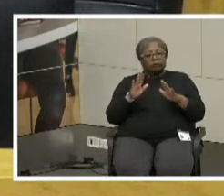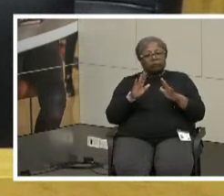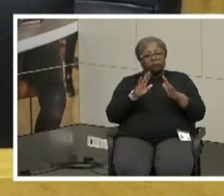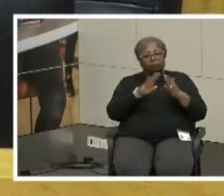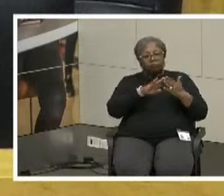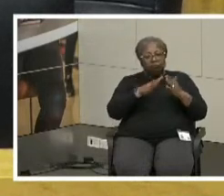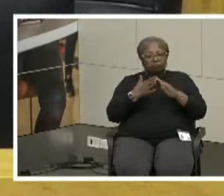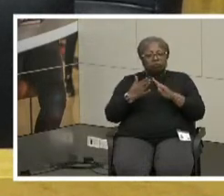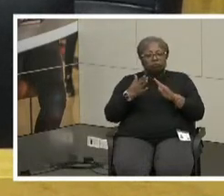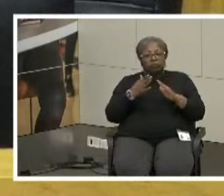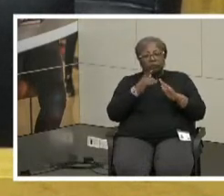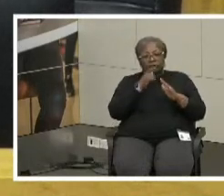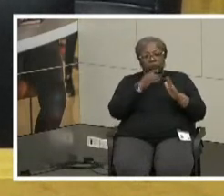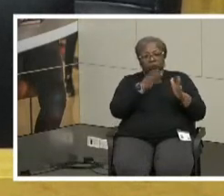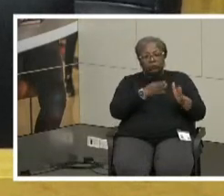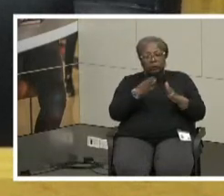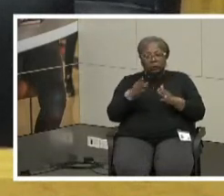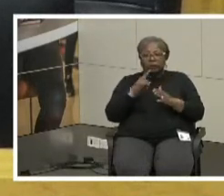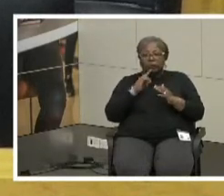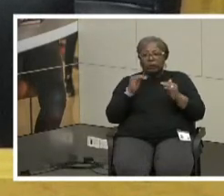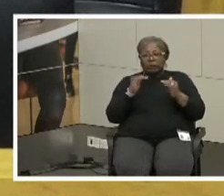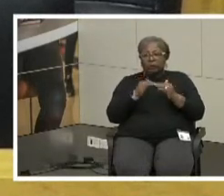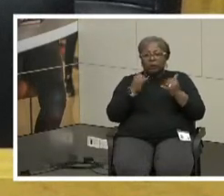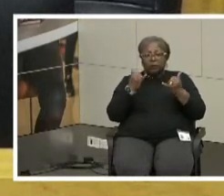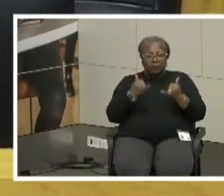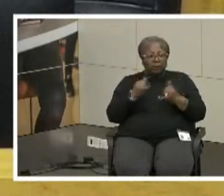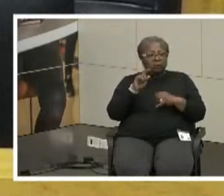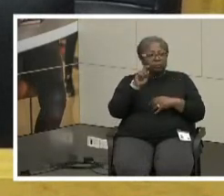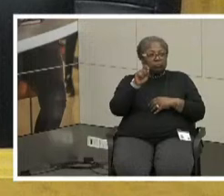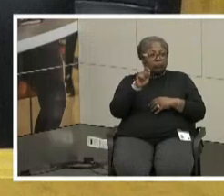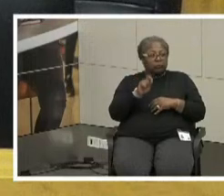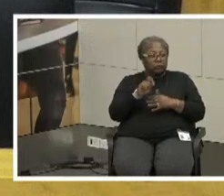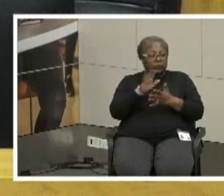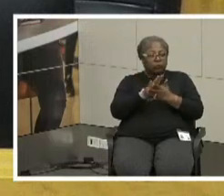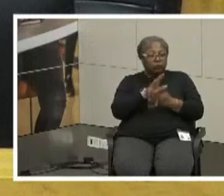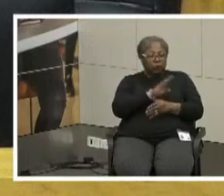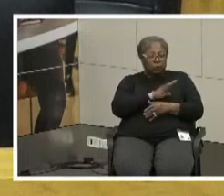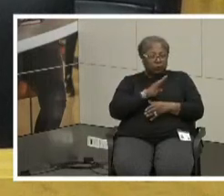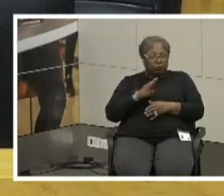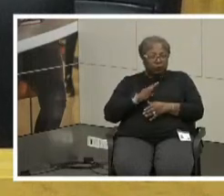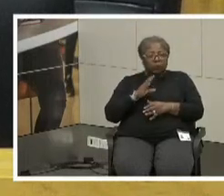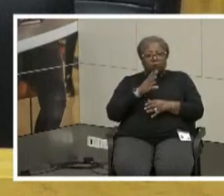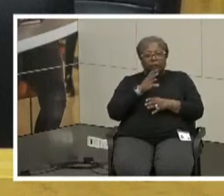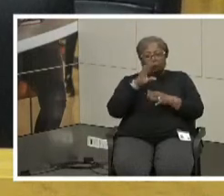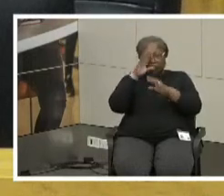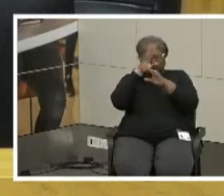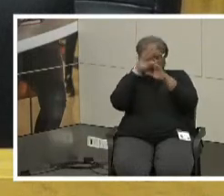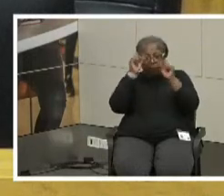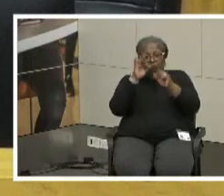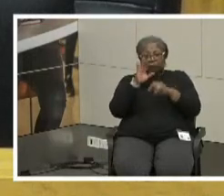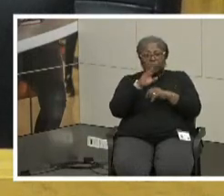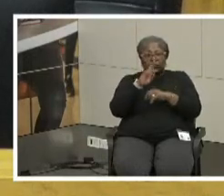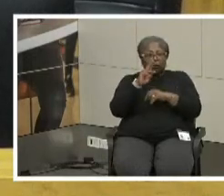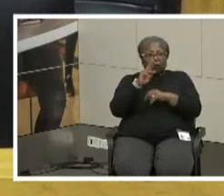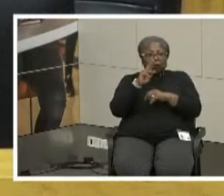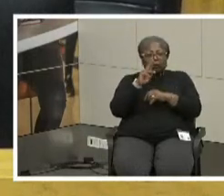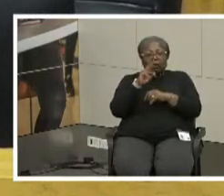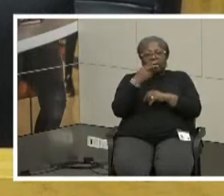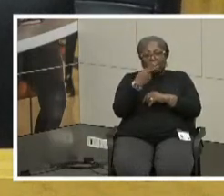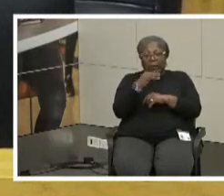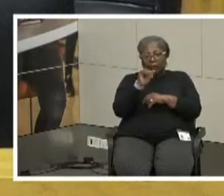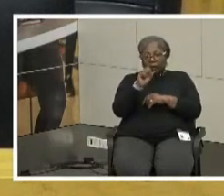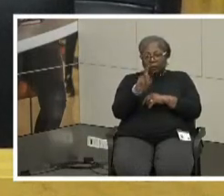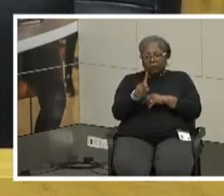in which individuals are treated equally now therefore the school board and the superintendent of schools of the Eon Independent School